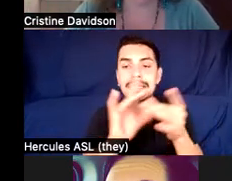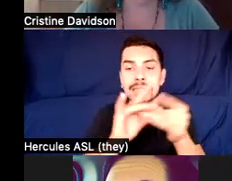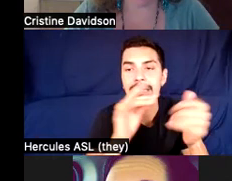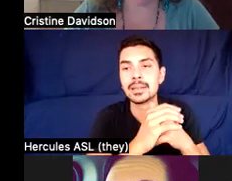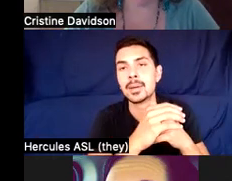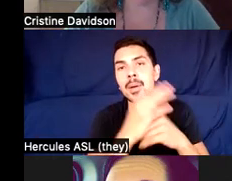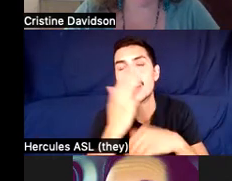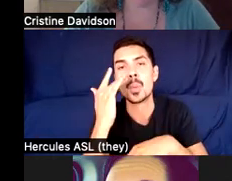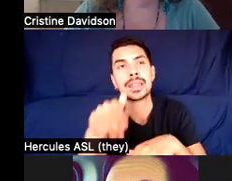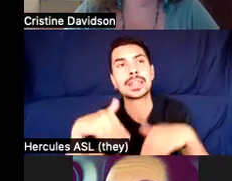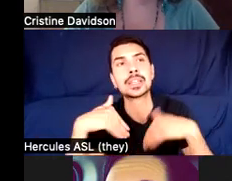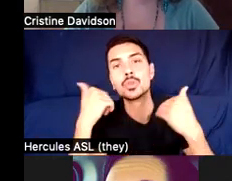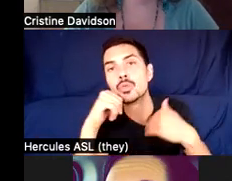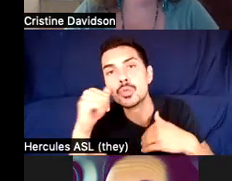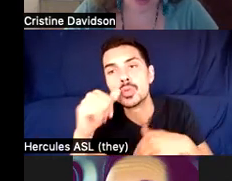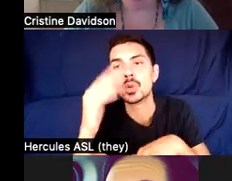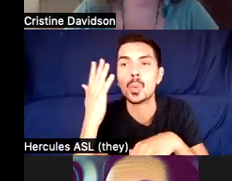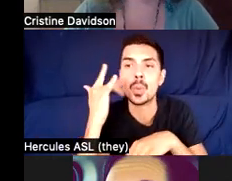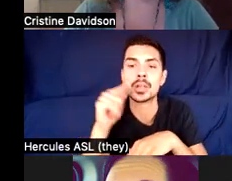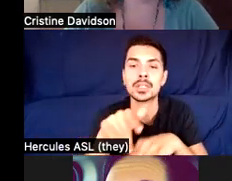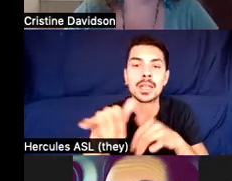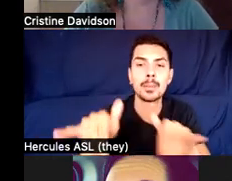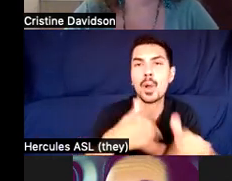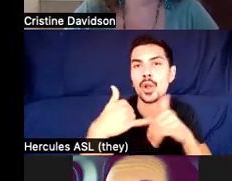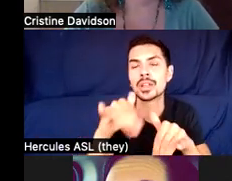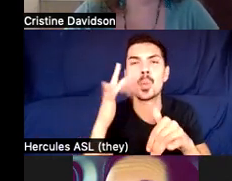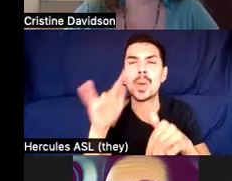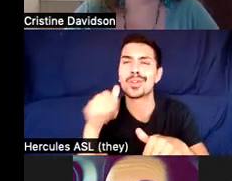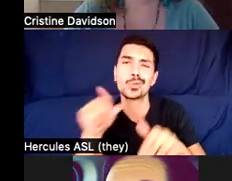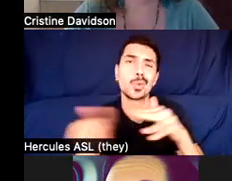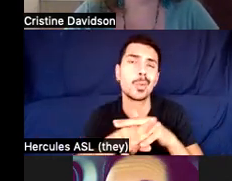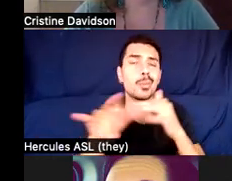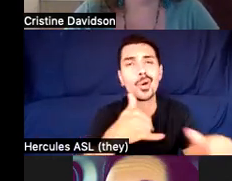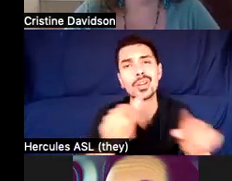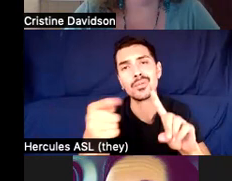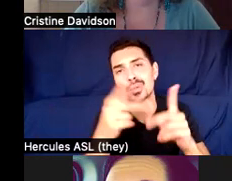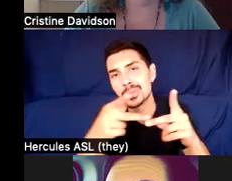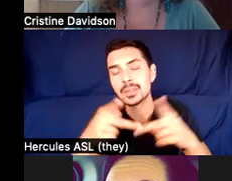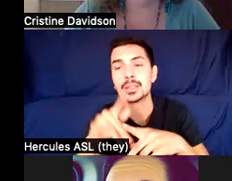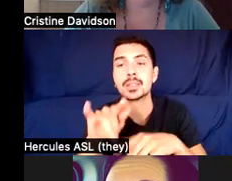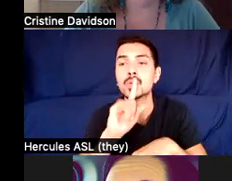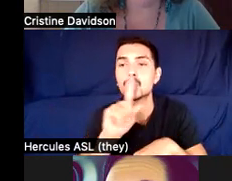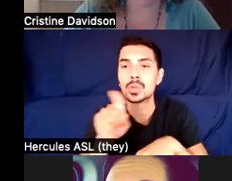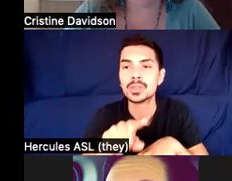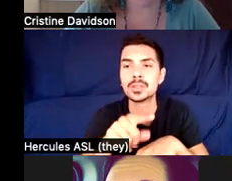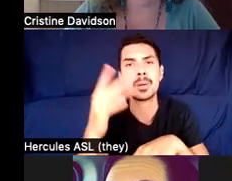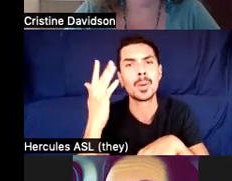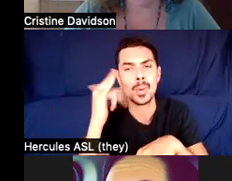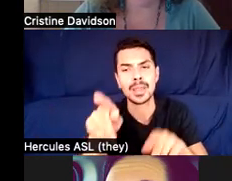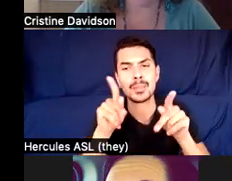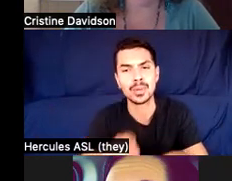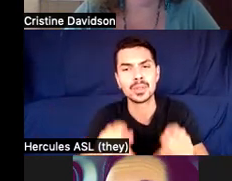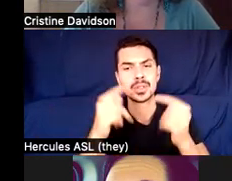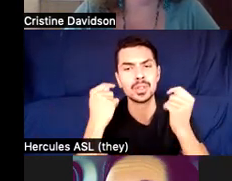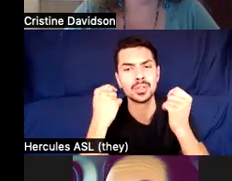young girl at the party, well, how come she even went to the party in the first place? Right? And the real question is, how come that person made a choice to sexually assault